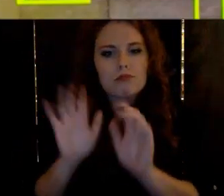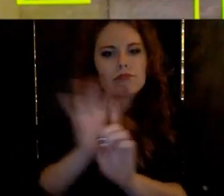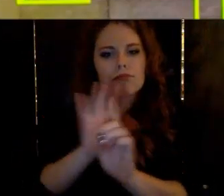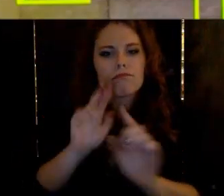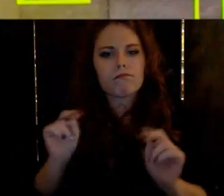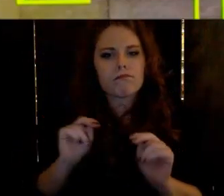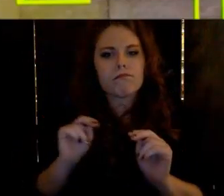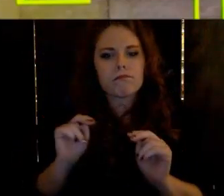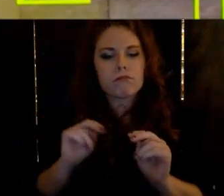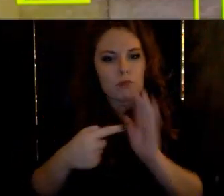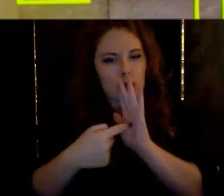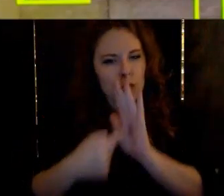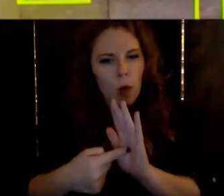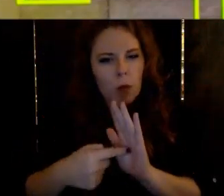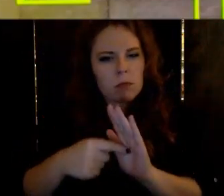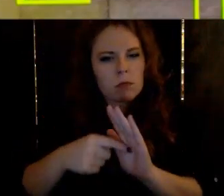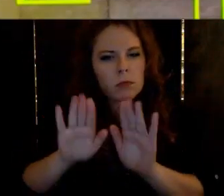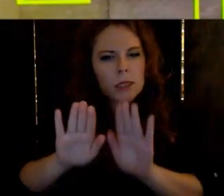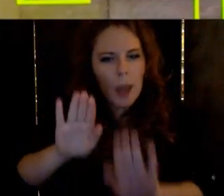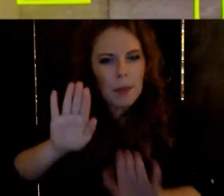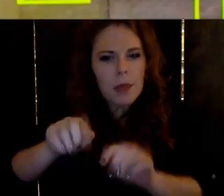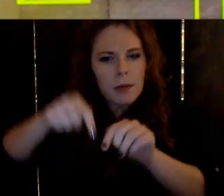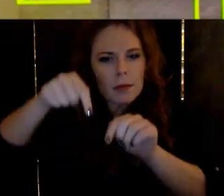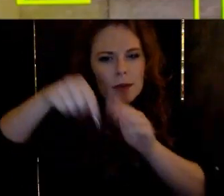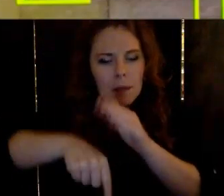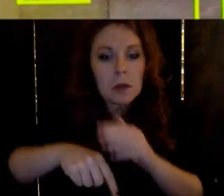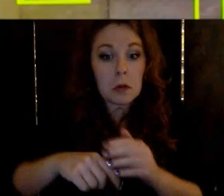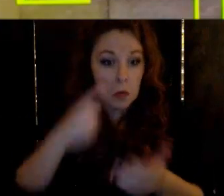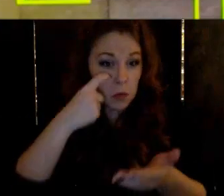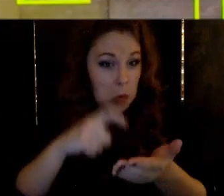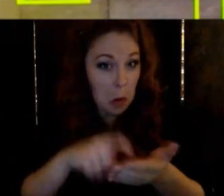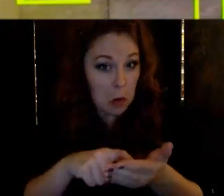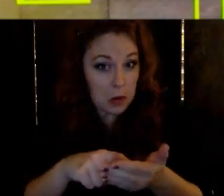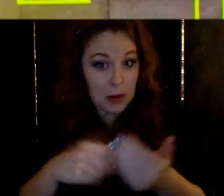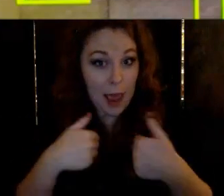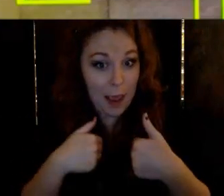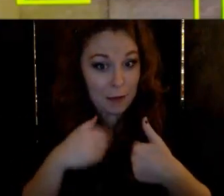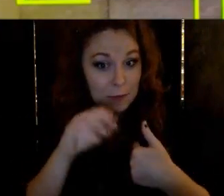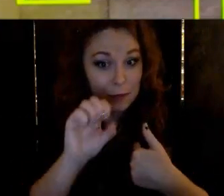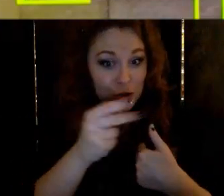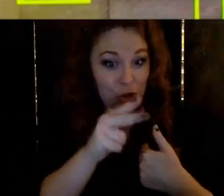to create the illusion of depth. Notice his forms don't incorporate any shading at all.